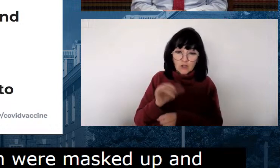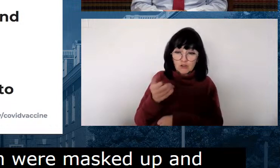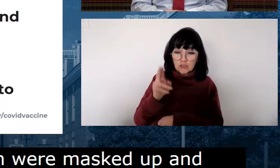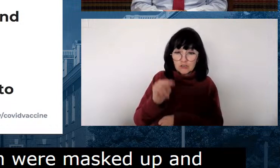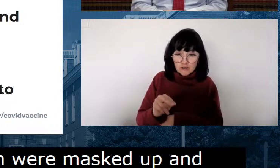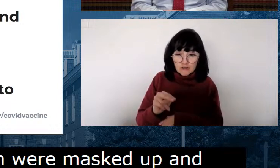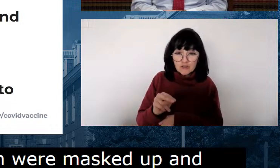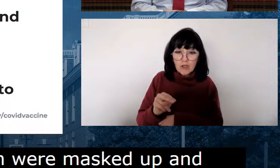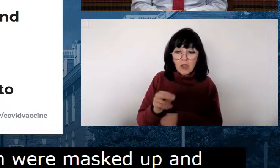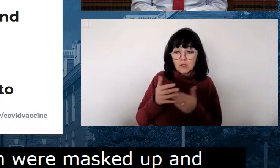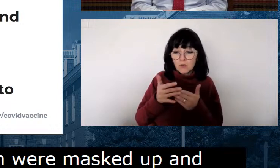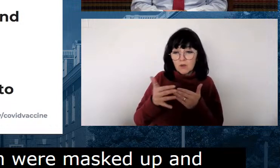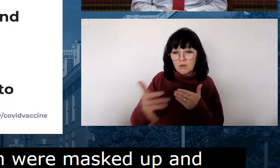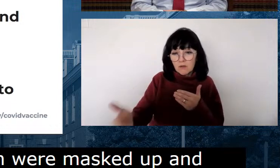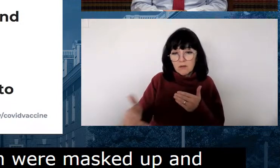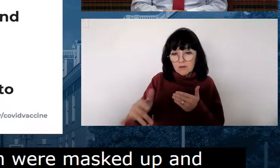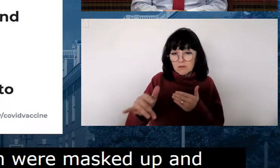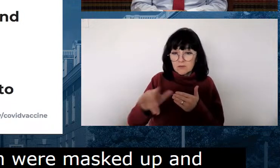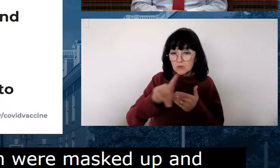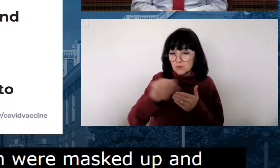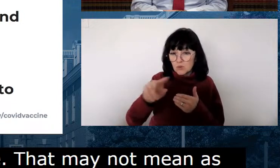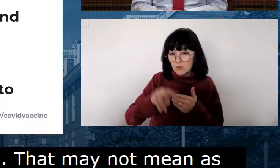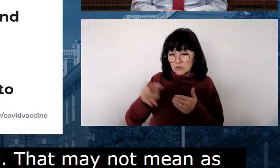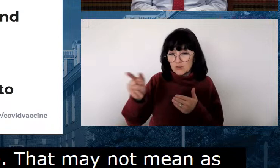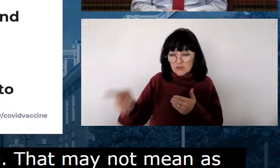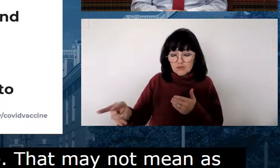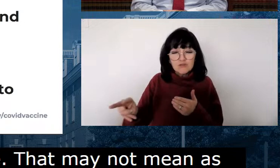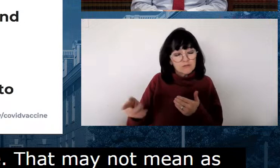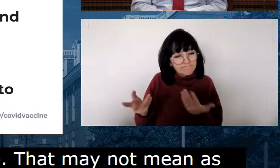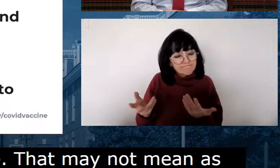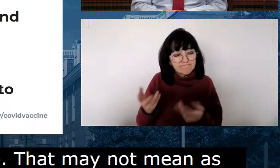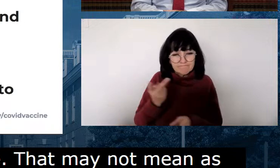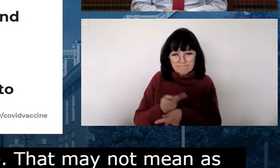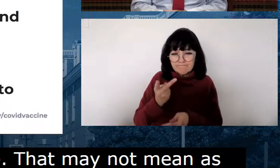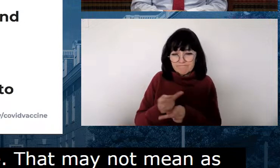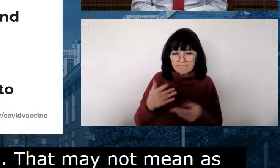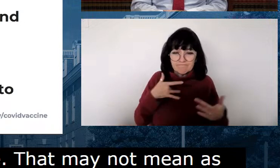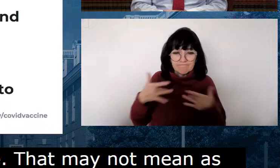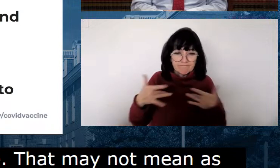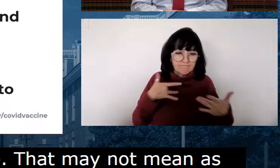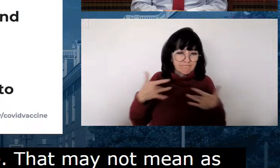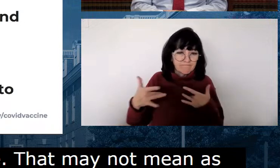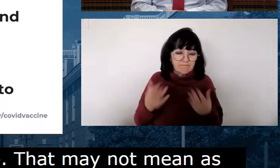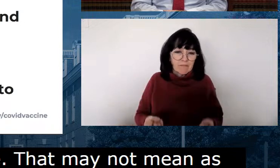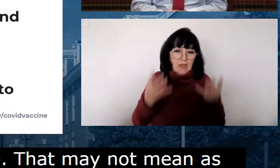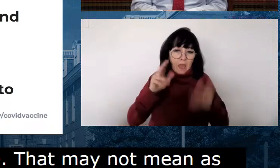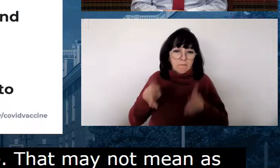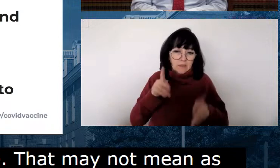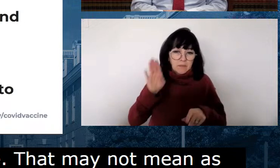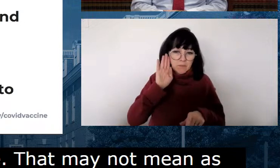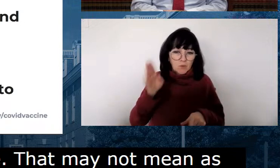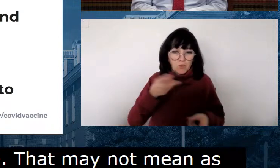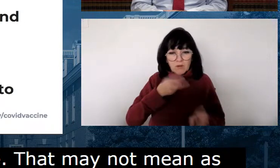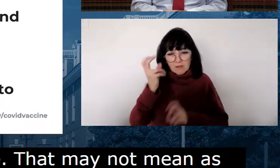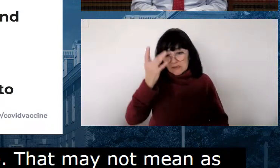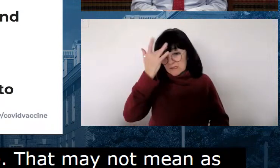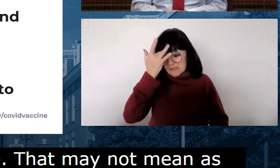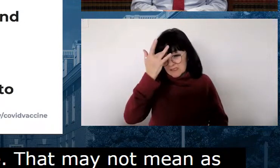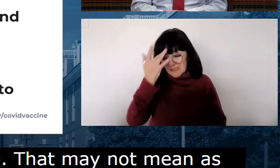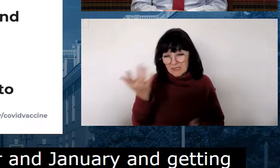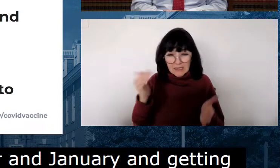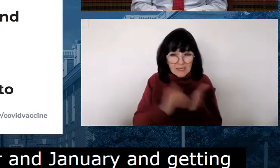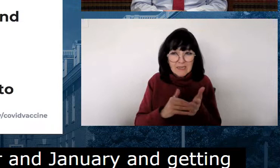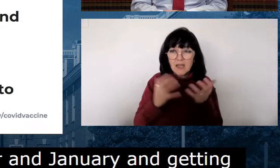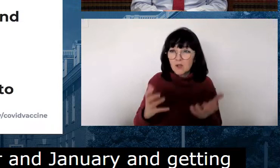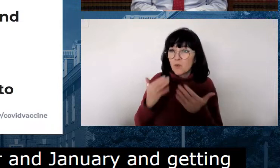surge we get from the flu. So make sure you get your flu vaccine as well. So again, thank you to Dr. Tam